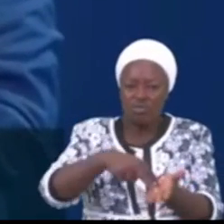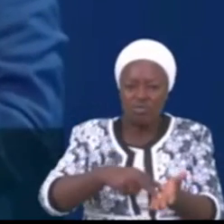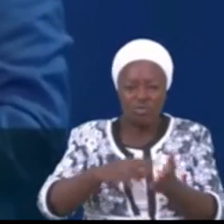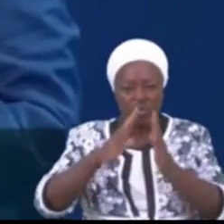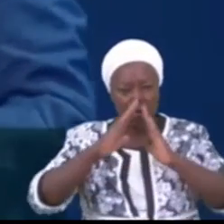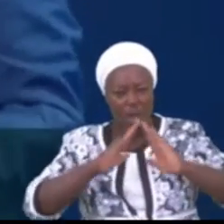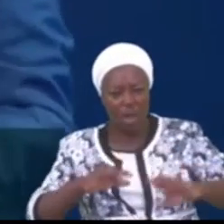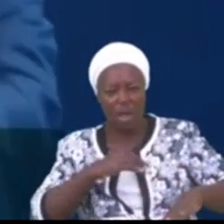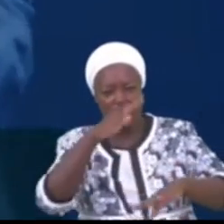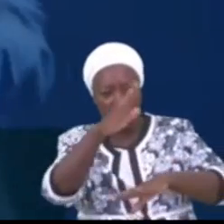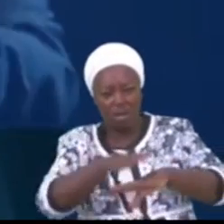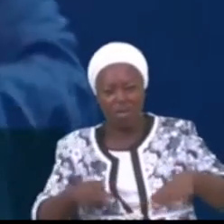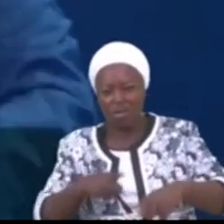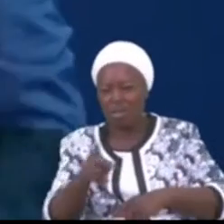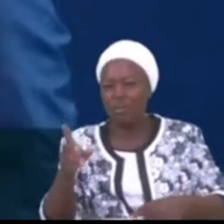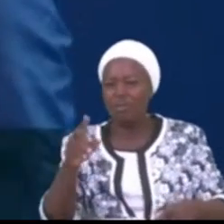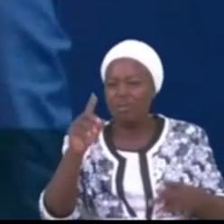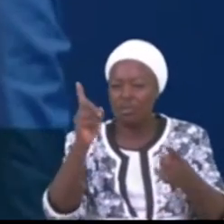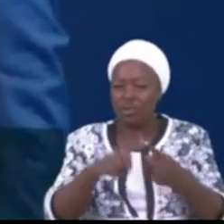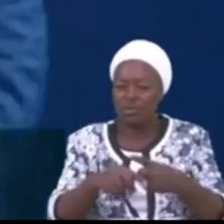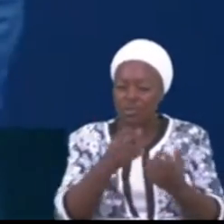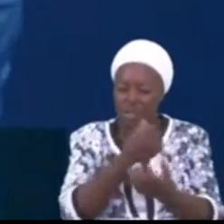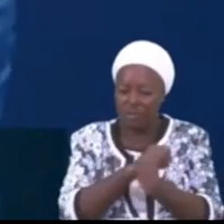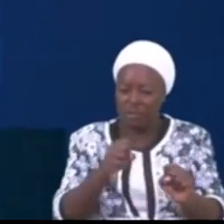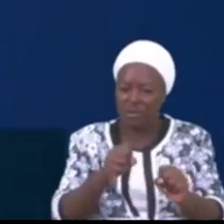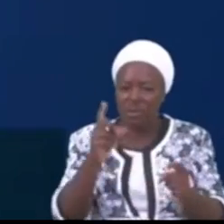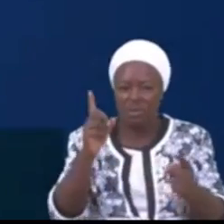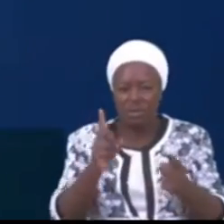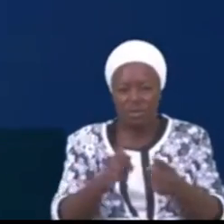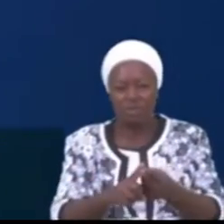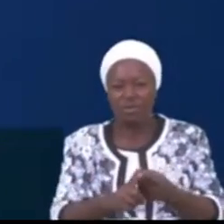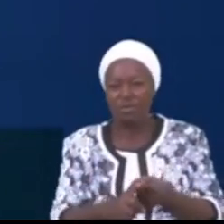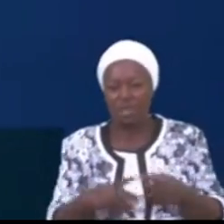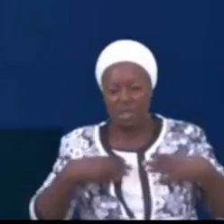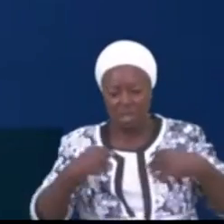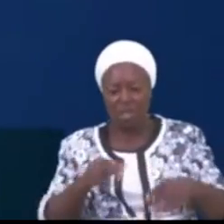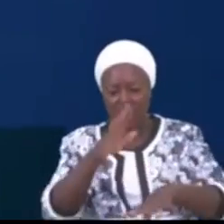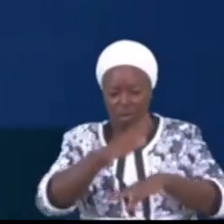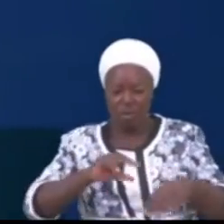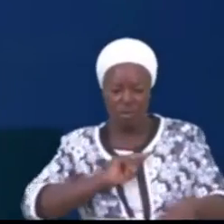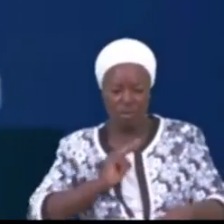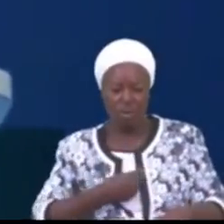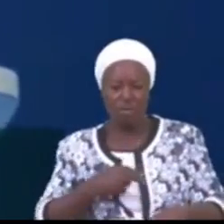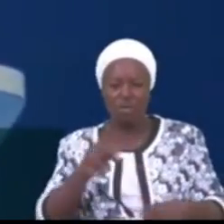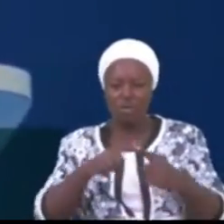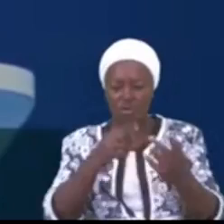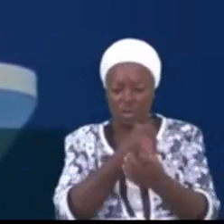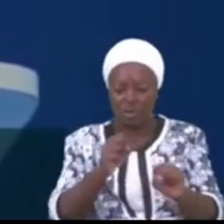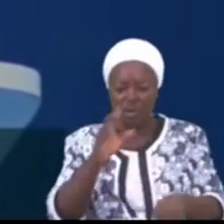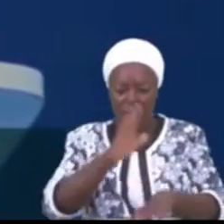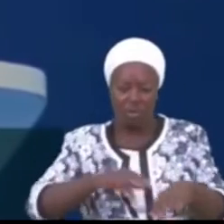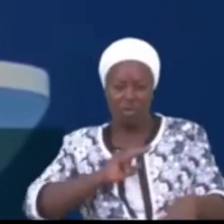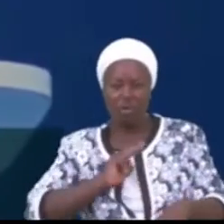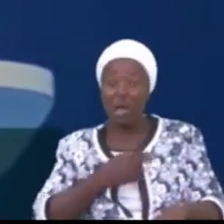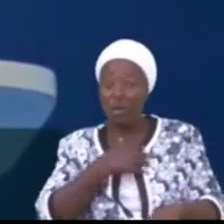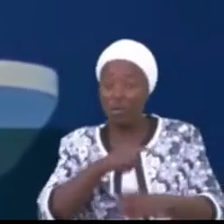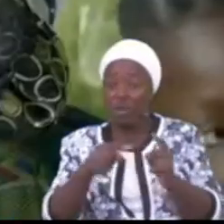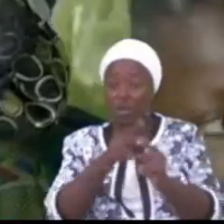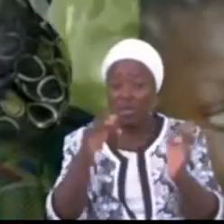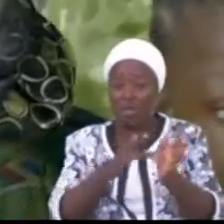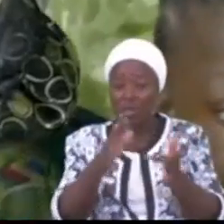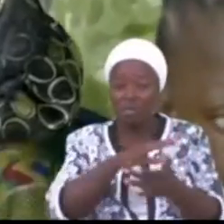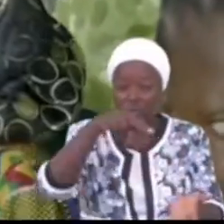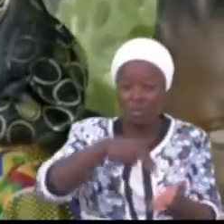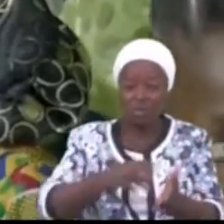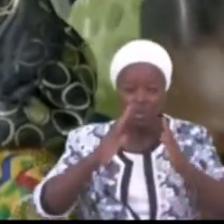us. To healing, called us. And when Jesus stands still and calls,